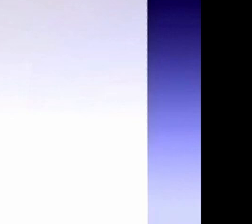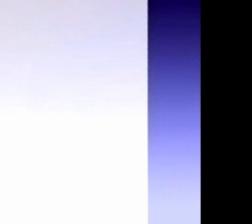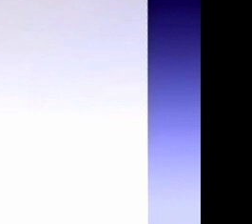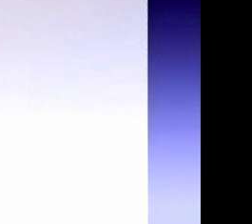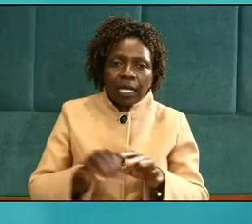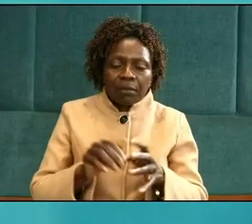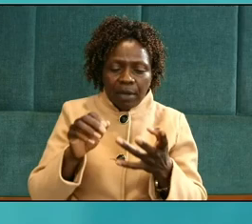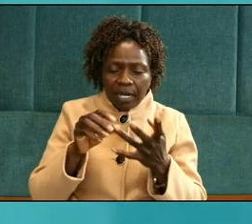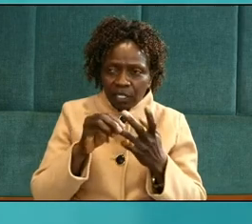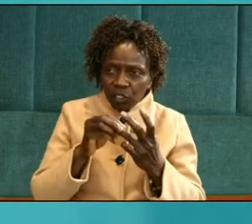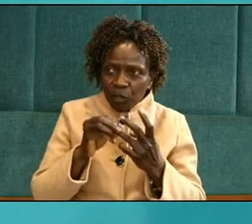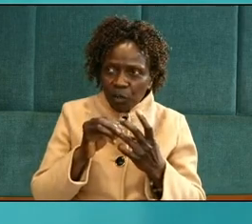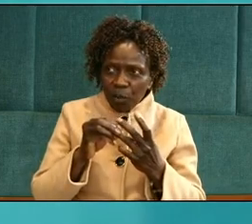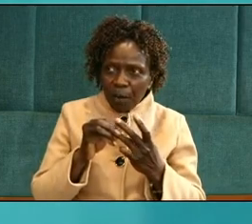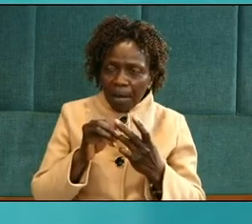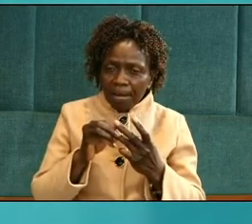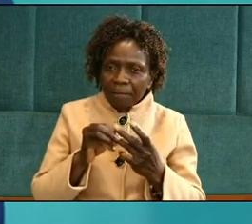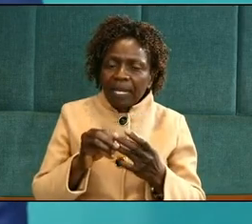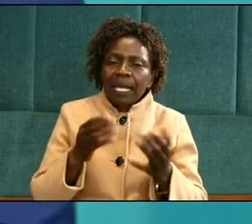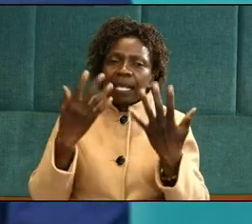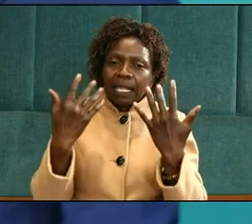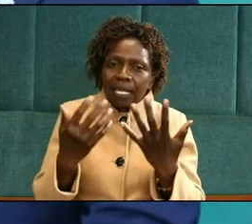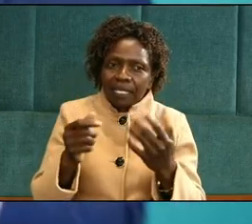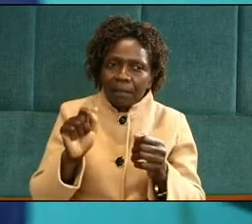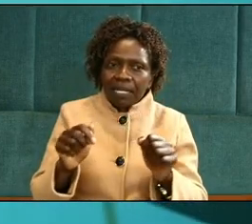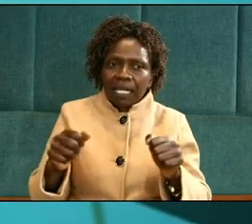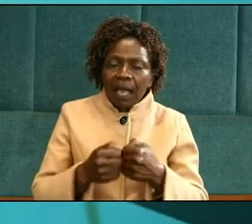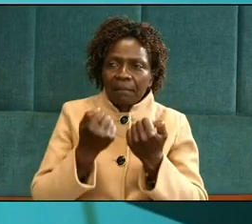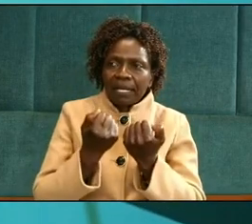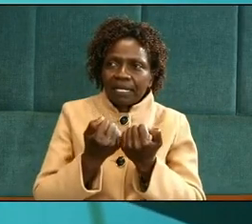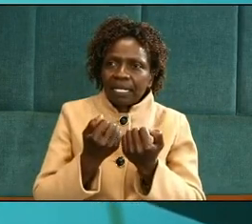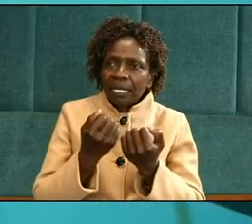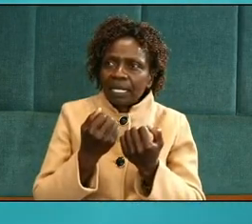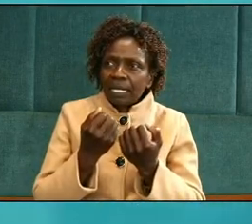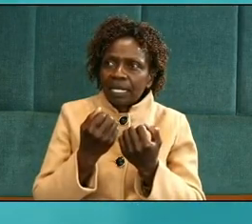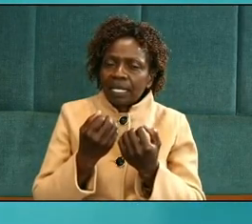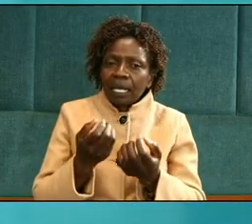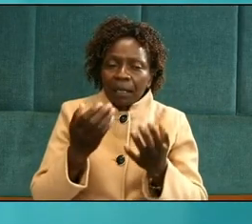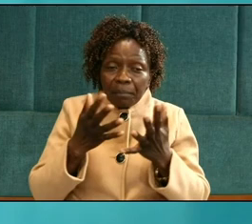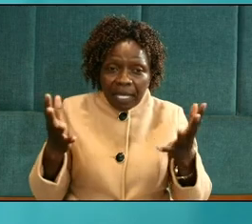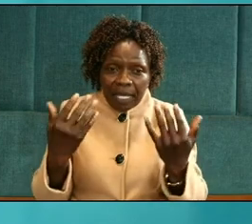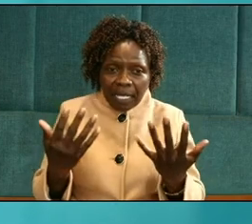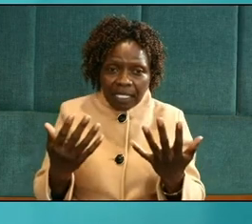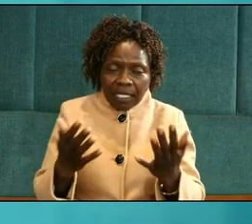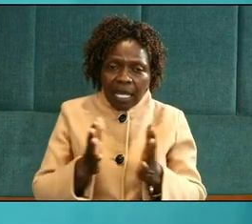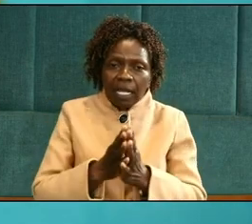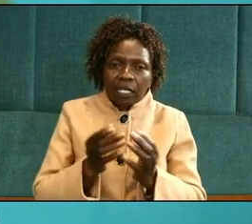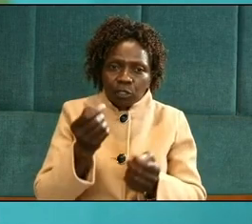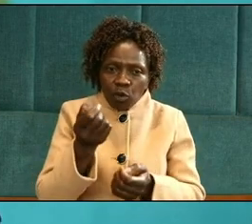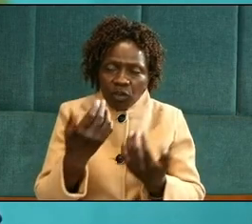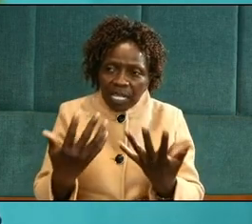In marriage, things will happen. Big things and small things. They'll do